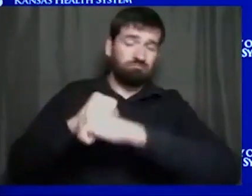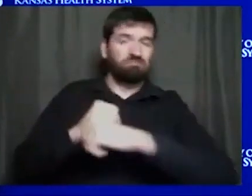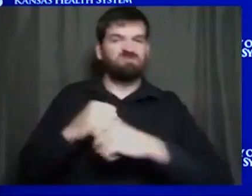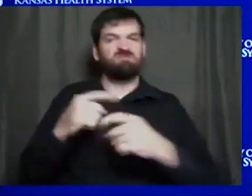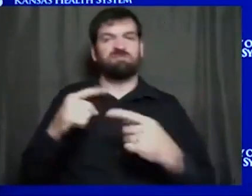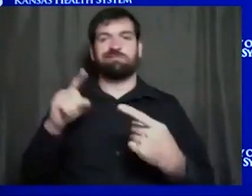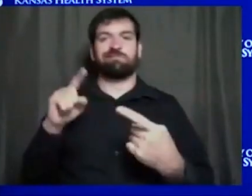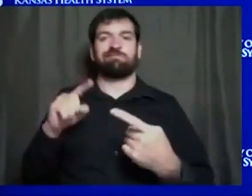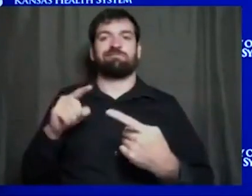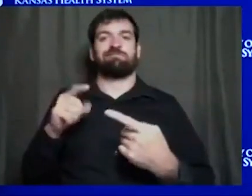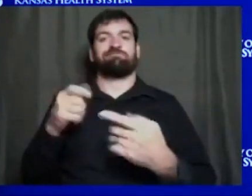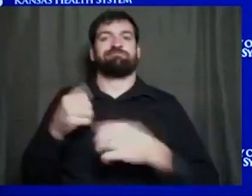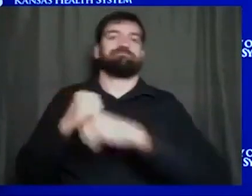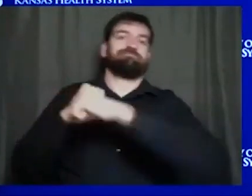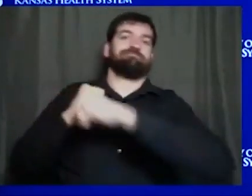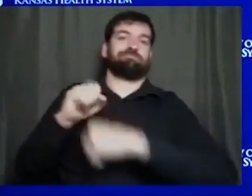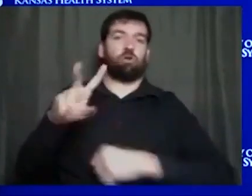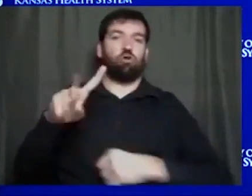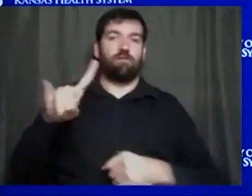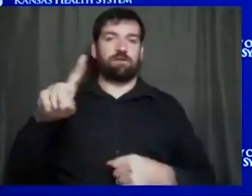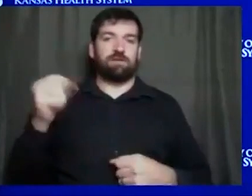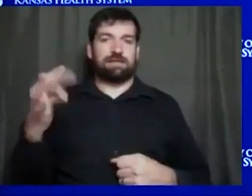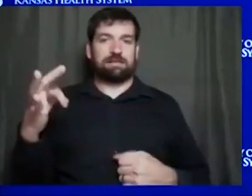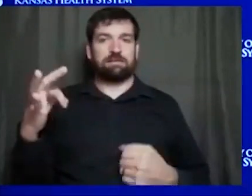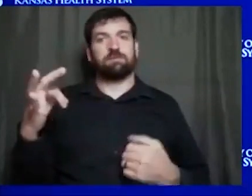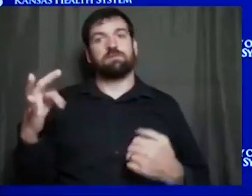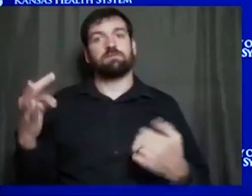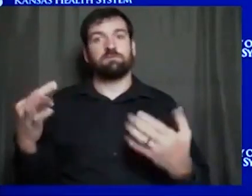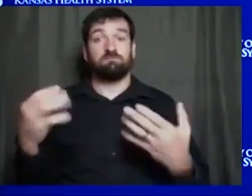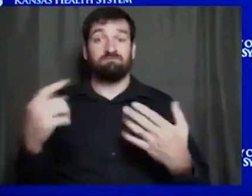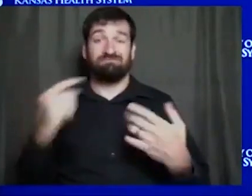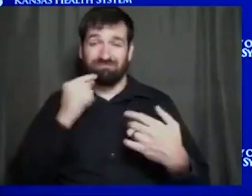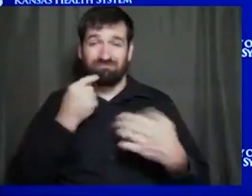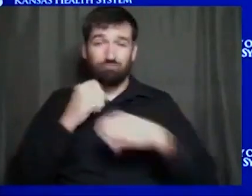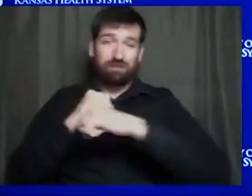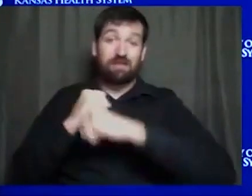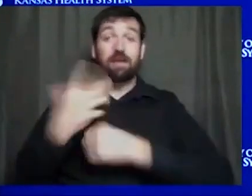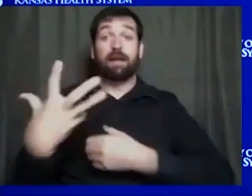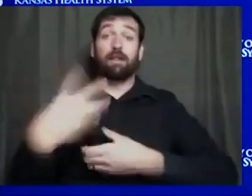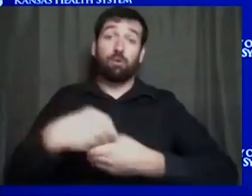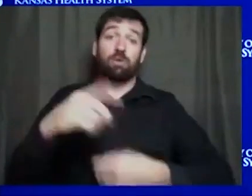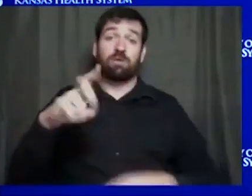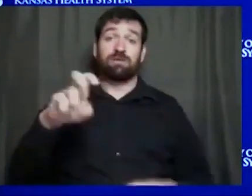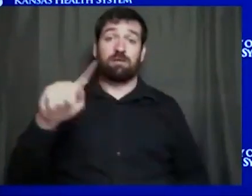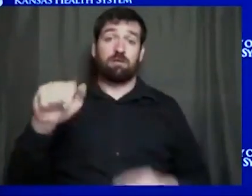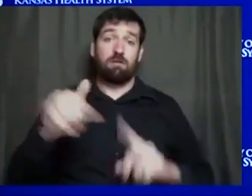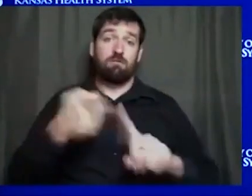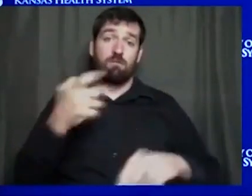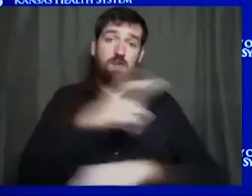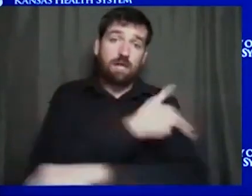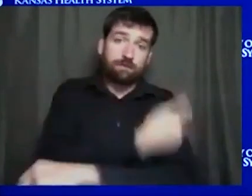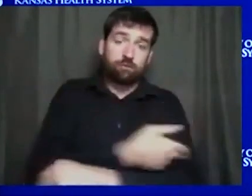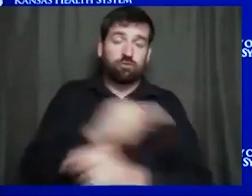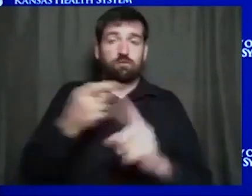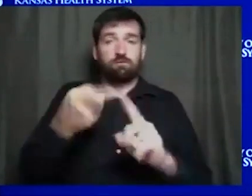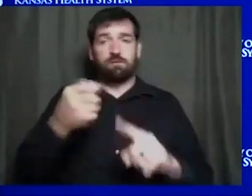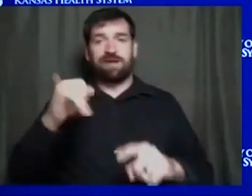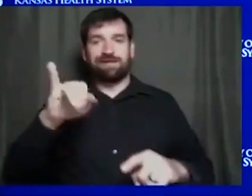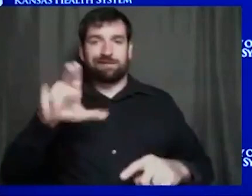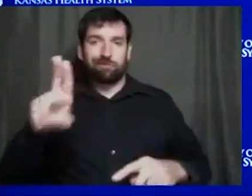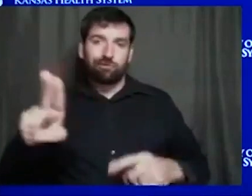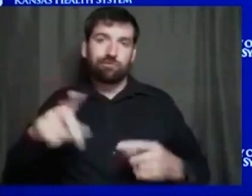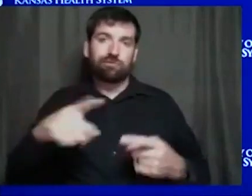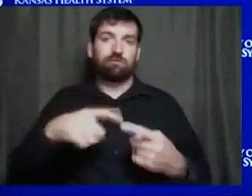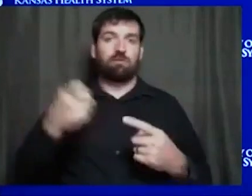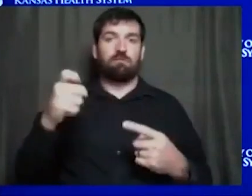You still will be significantly protected, even with Delta, from going to the hospital, going to the ICU, and dying. So the vaccines